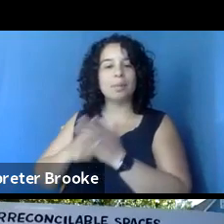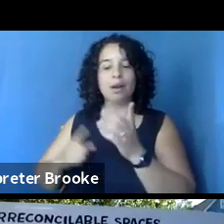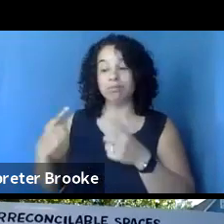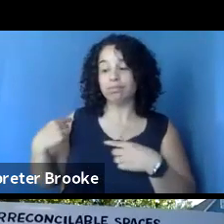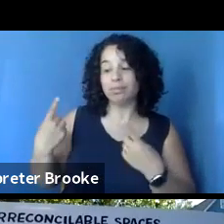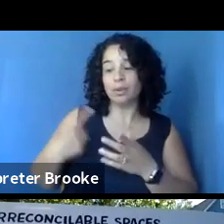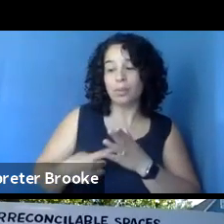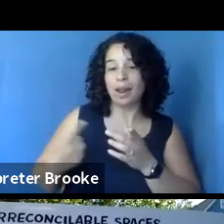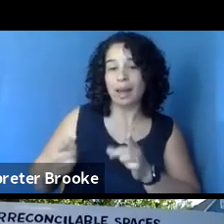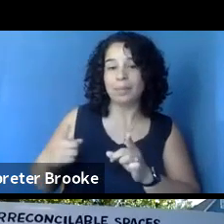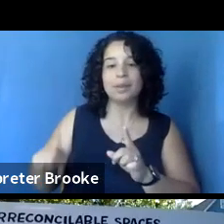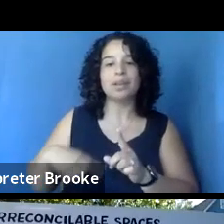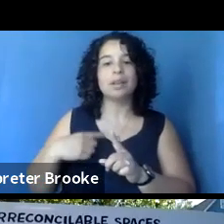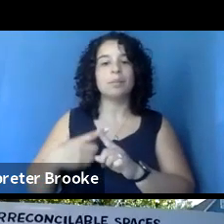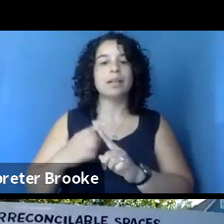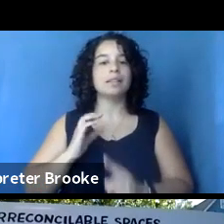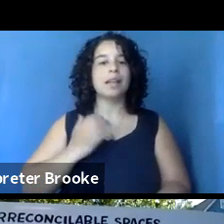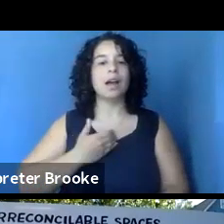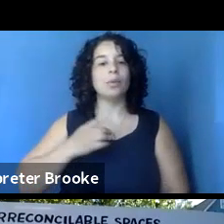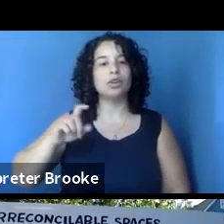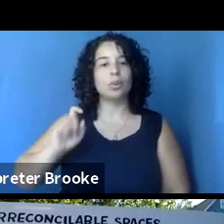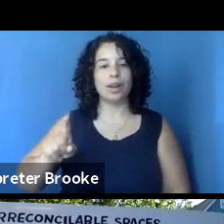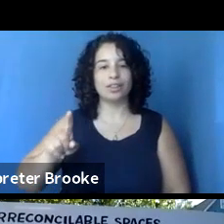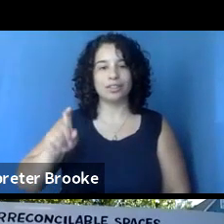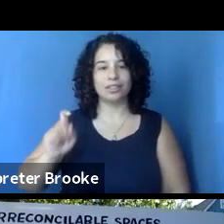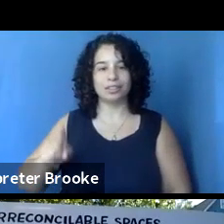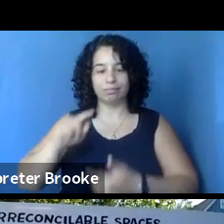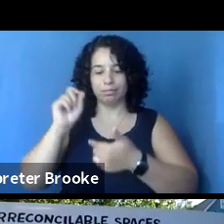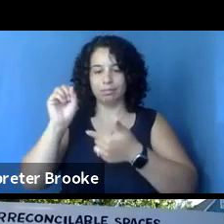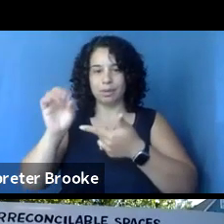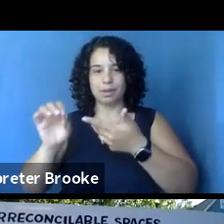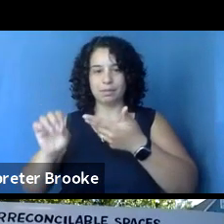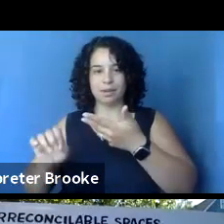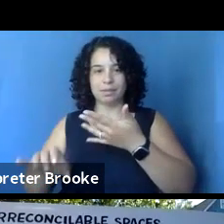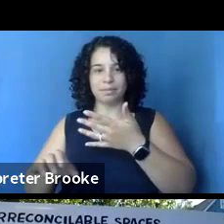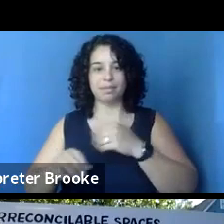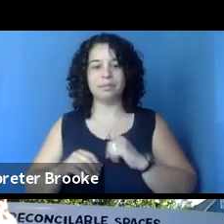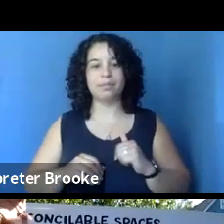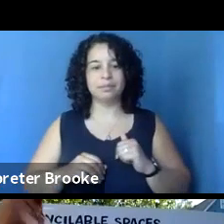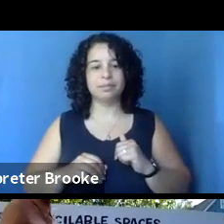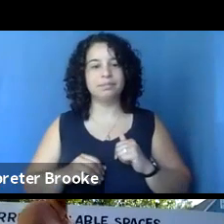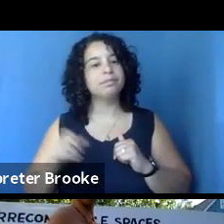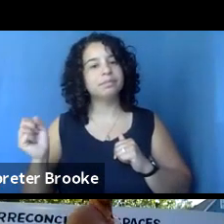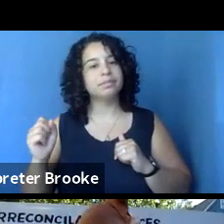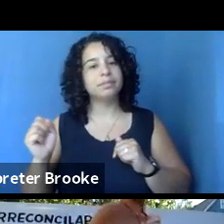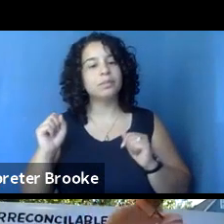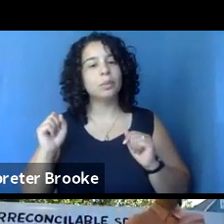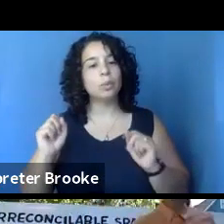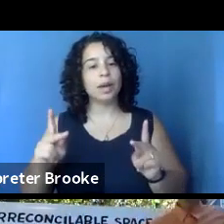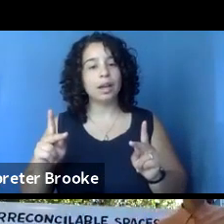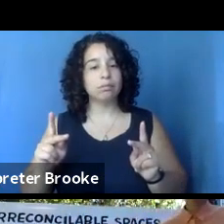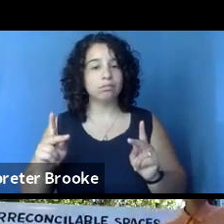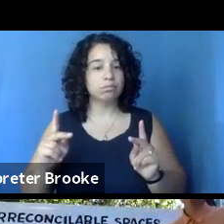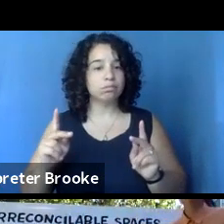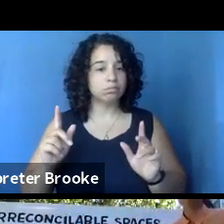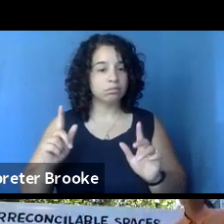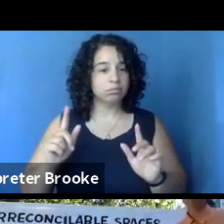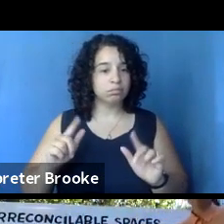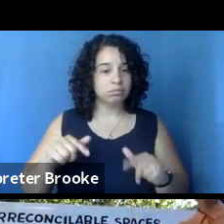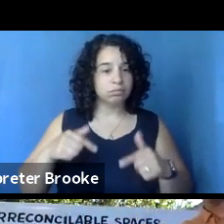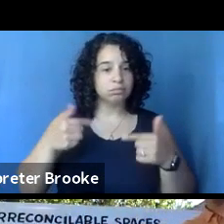the questions that we are asking and answering. Yeah. Jill, do you feel like in a place to jump in